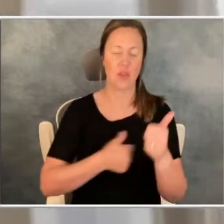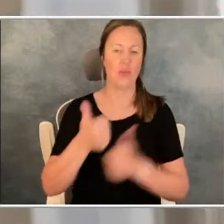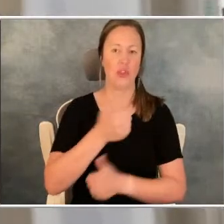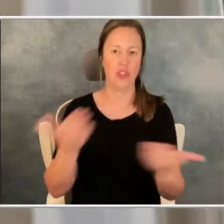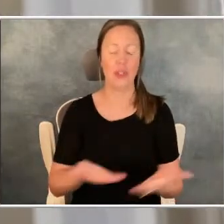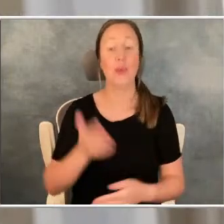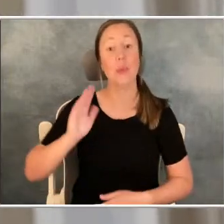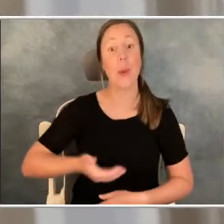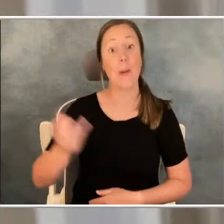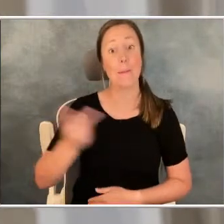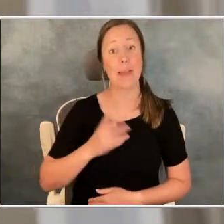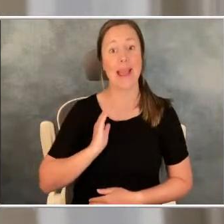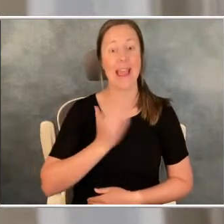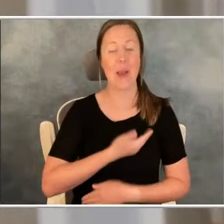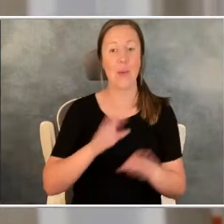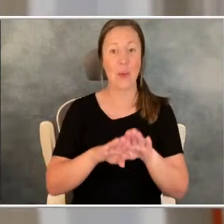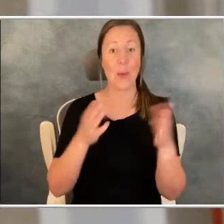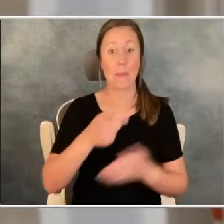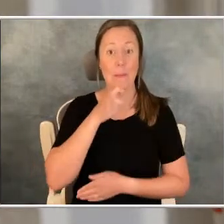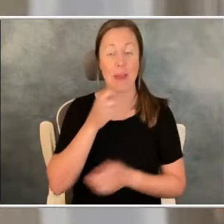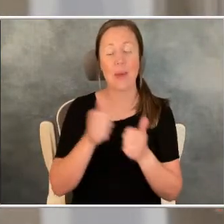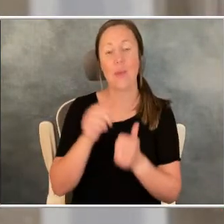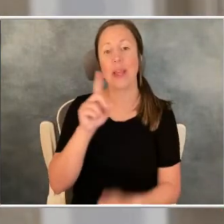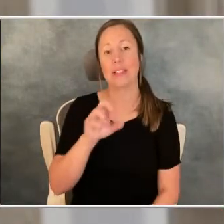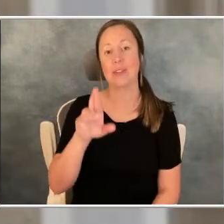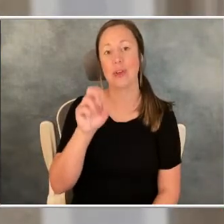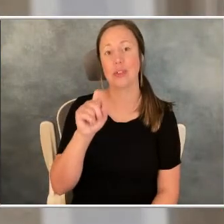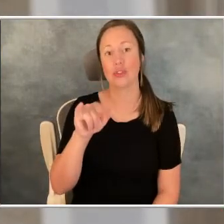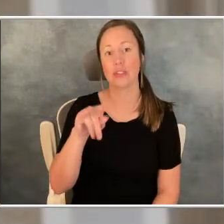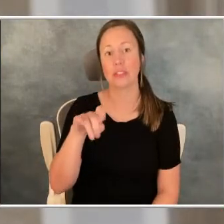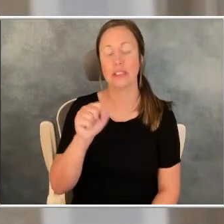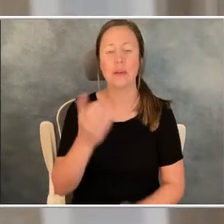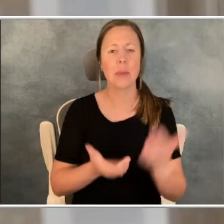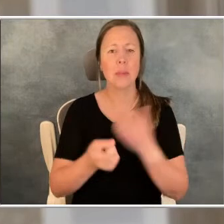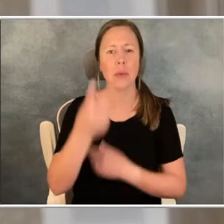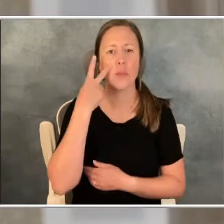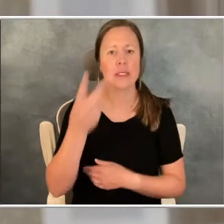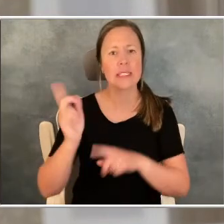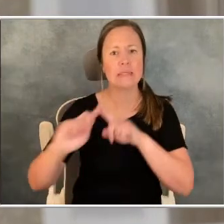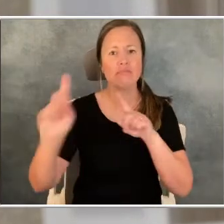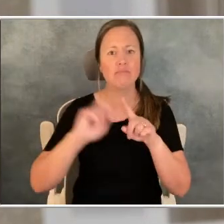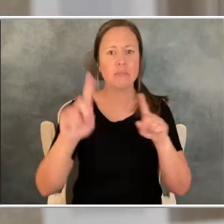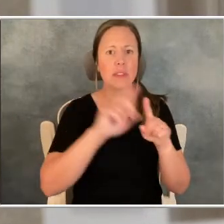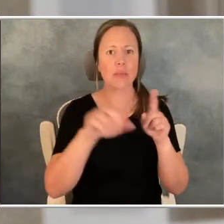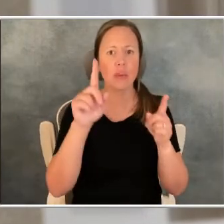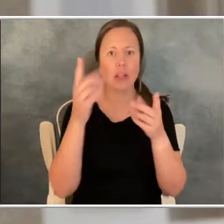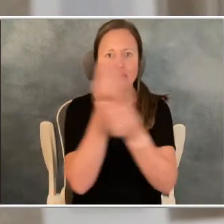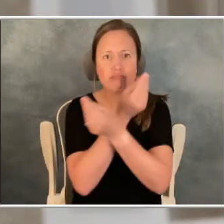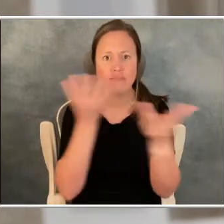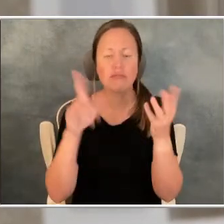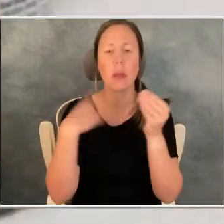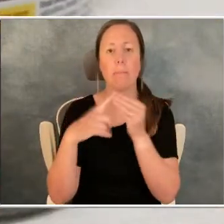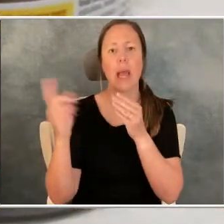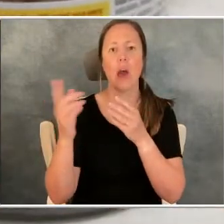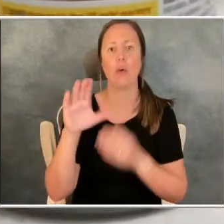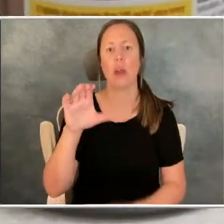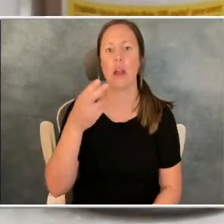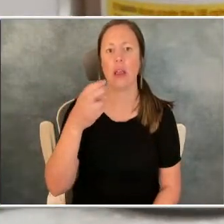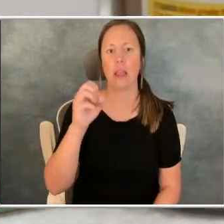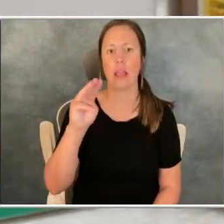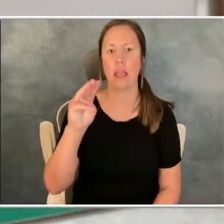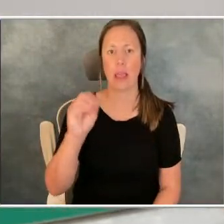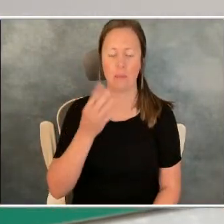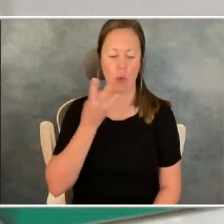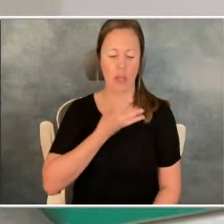may have seen headlines about ongoing shortages of several different chemotherapy drugs, among others. The most critical in shortages, though, include